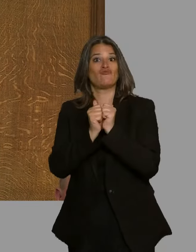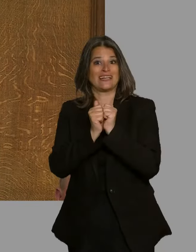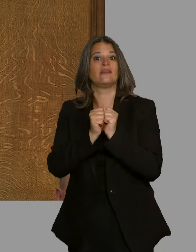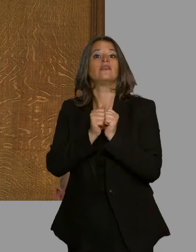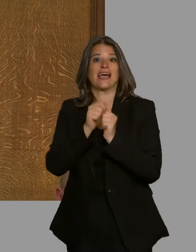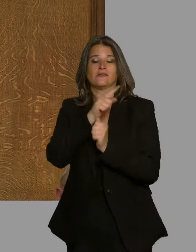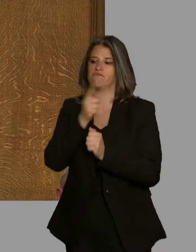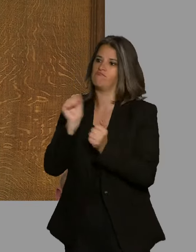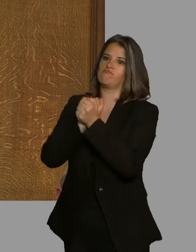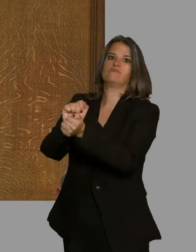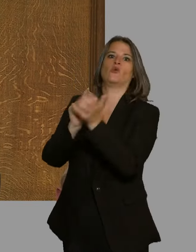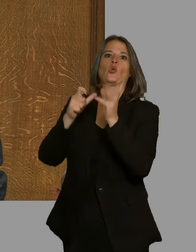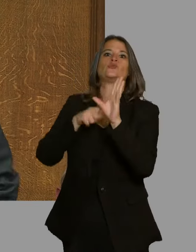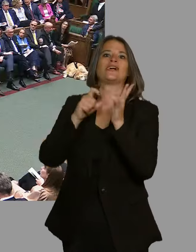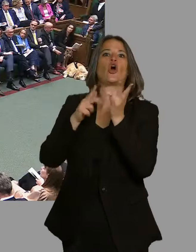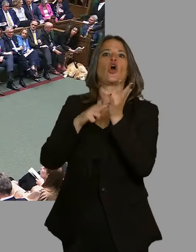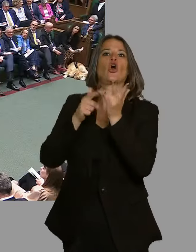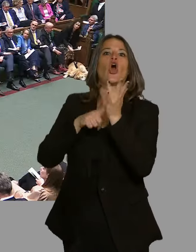fair use of prison?